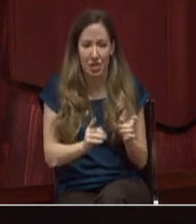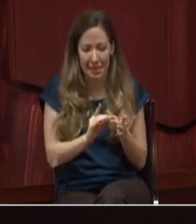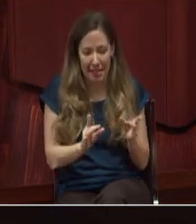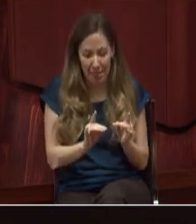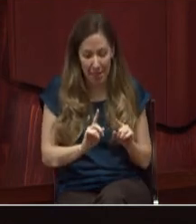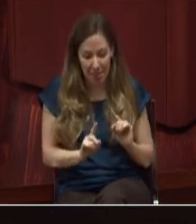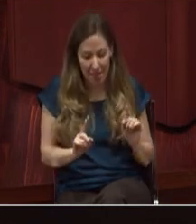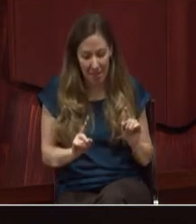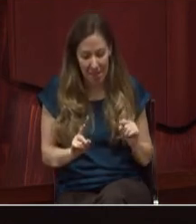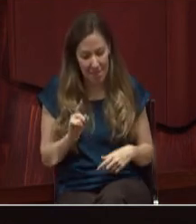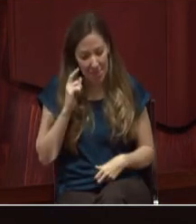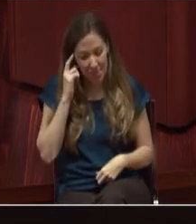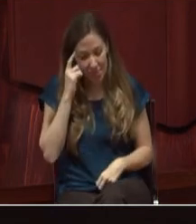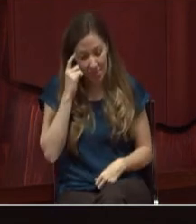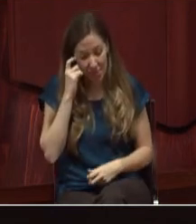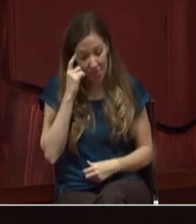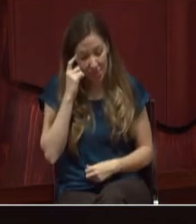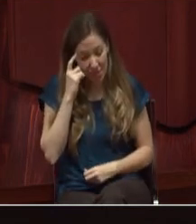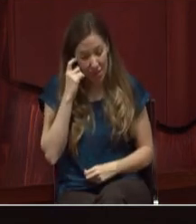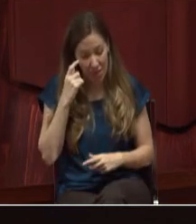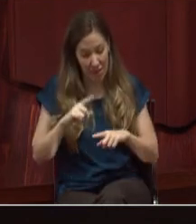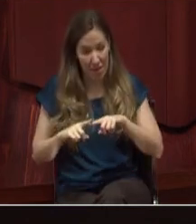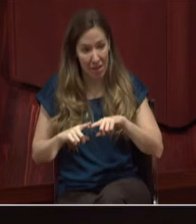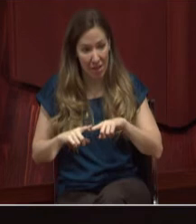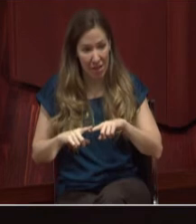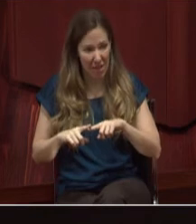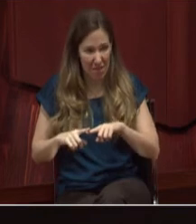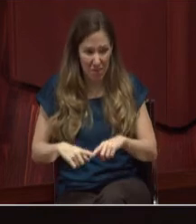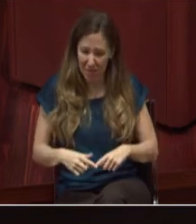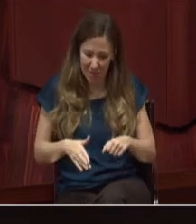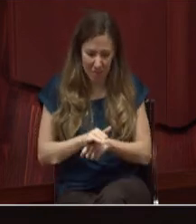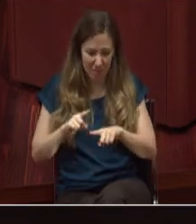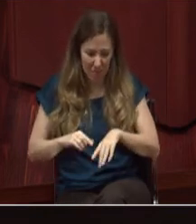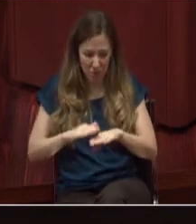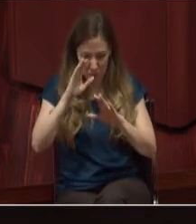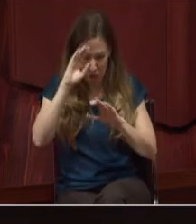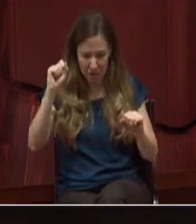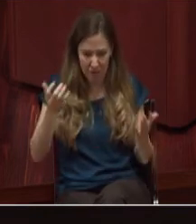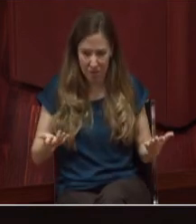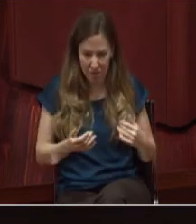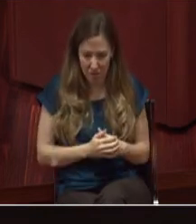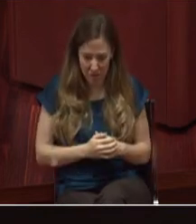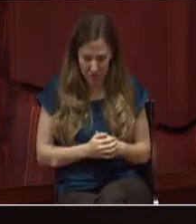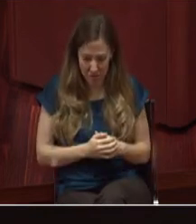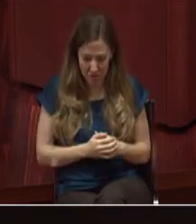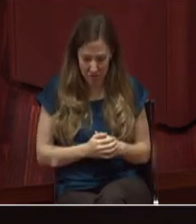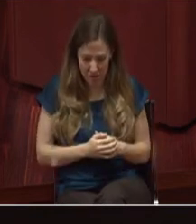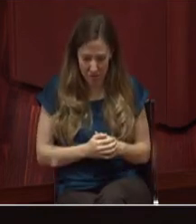it depends entirely on the president and the degree to which he or